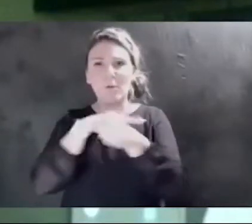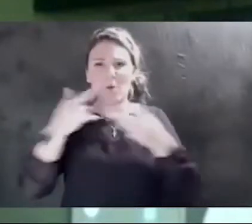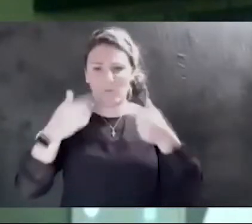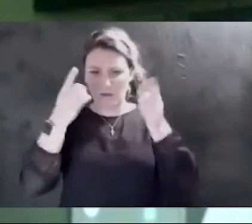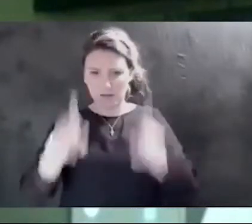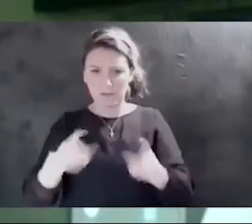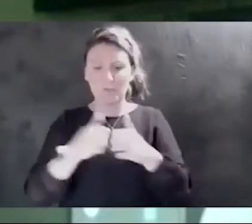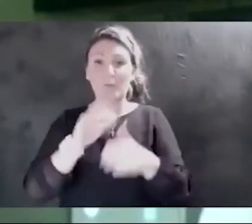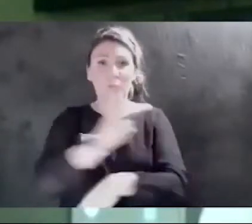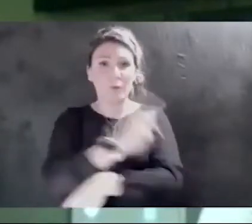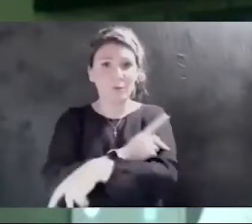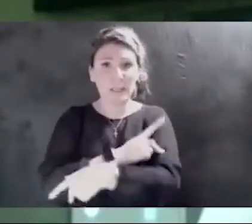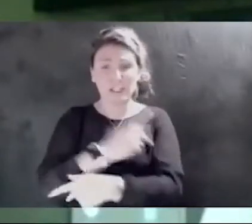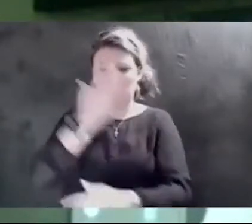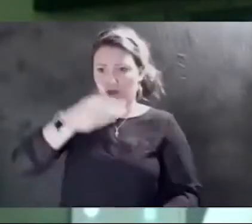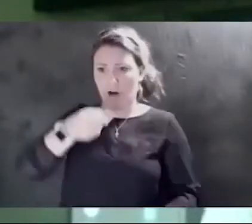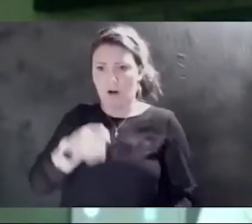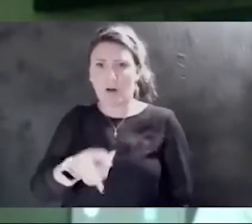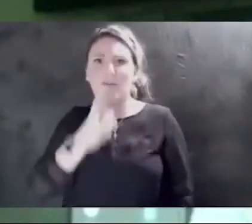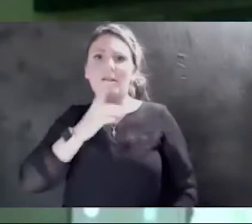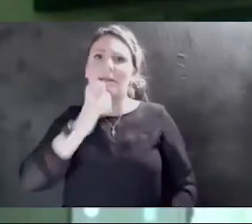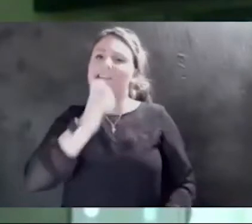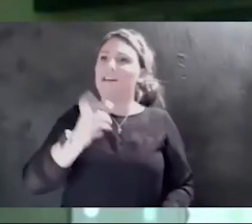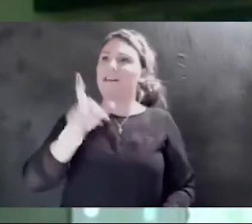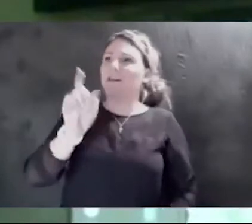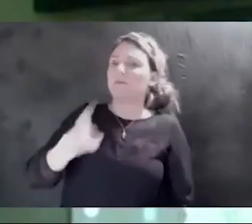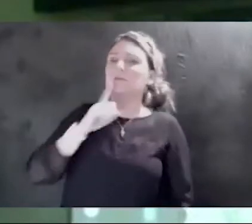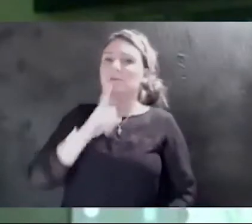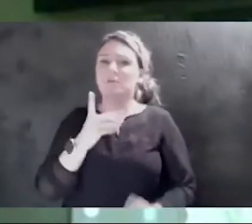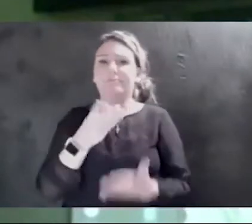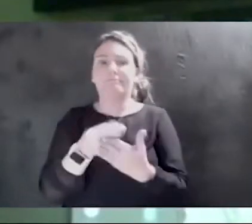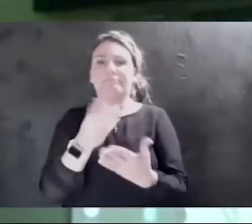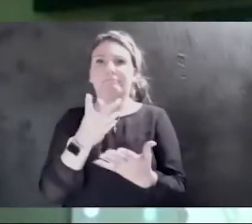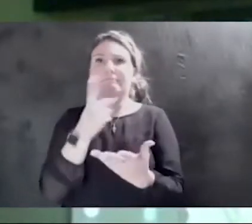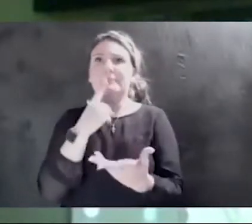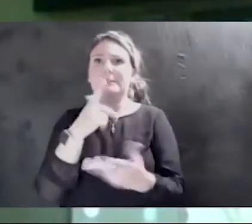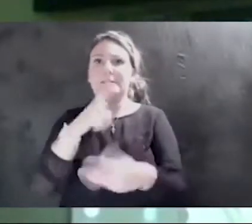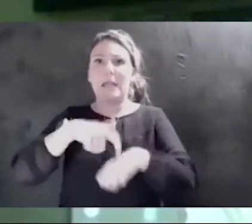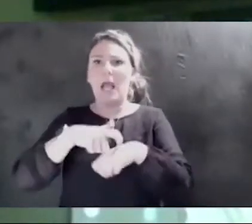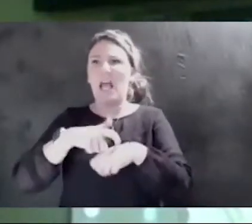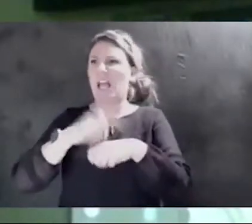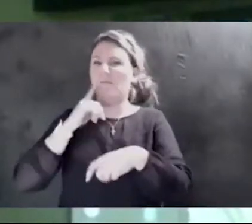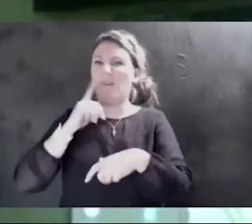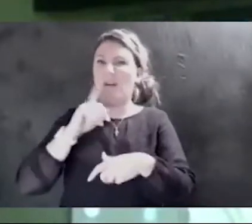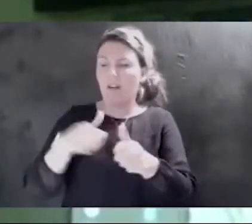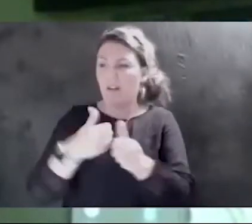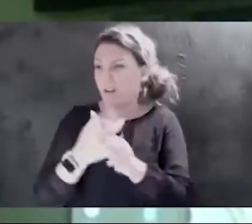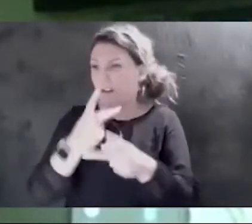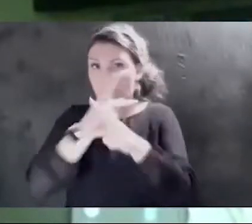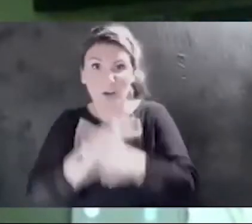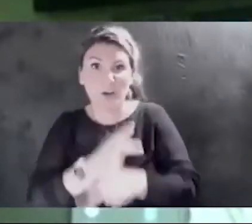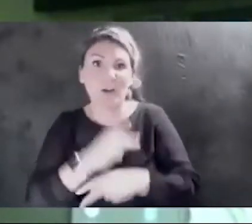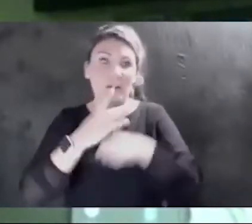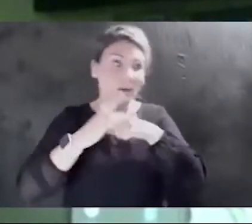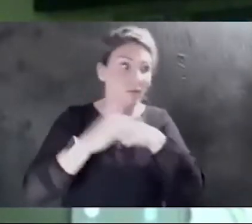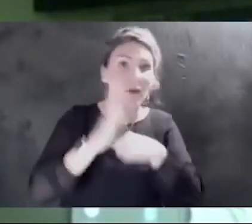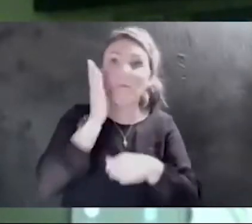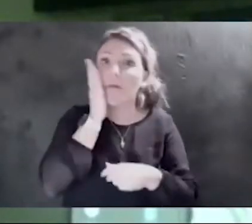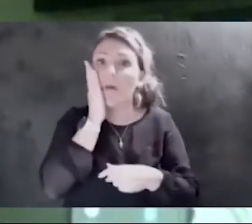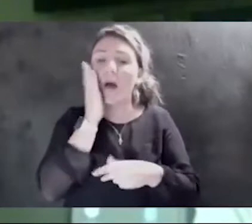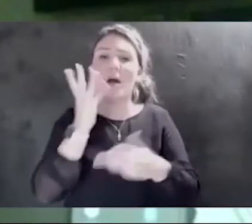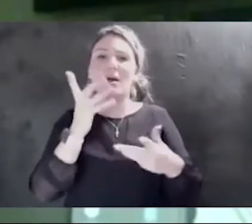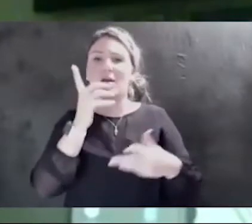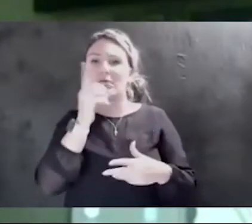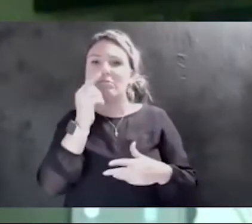patient in front of them, not having to spend all of that time on the back end trying to find an available COVID bed for those patients who